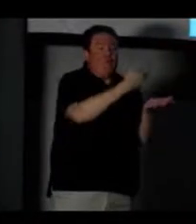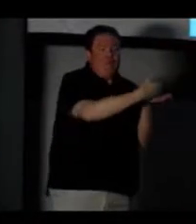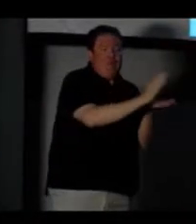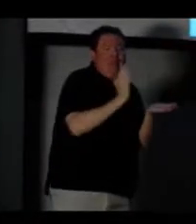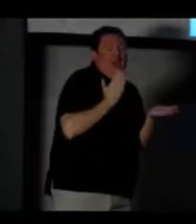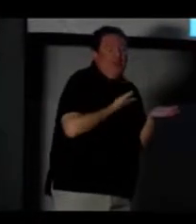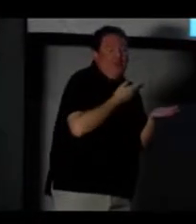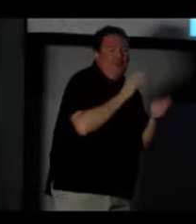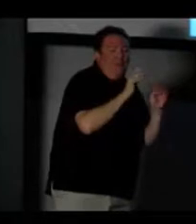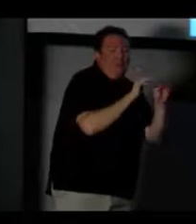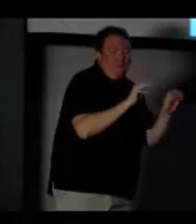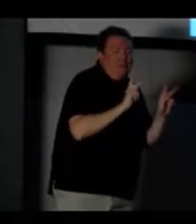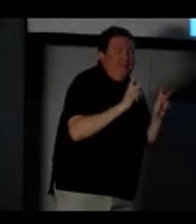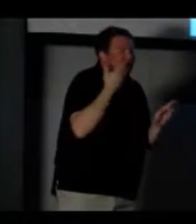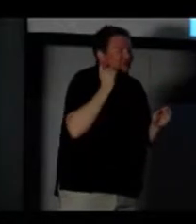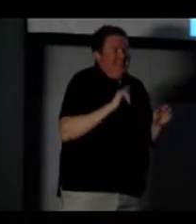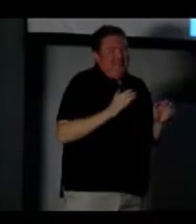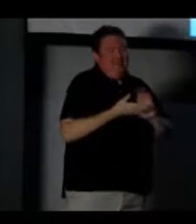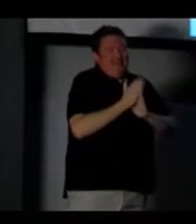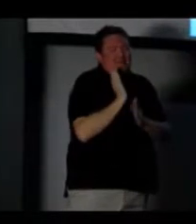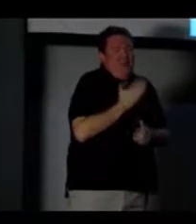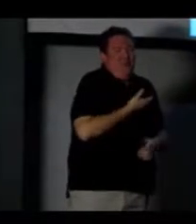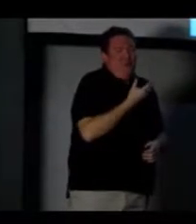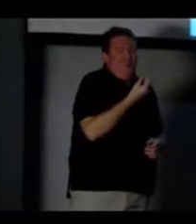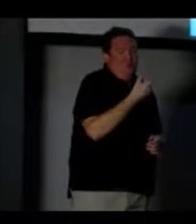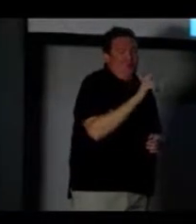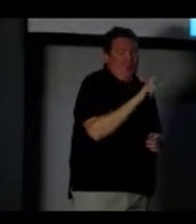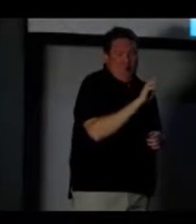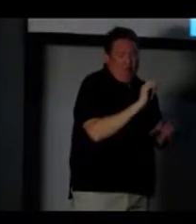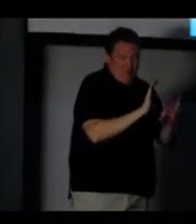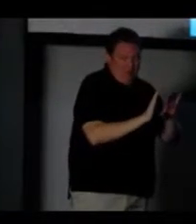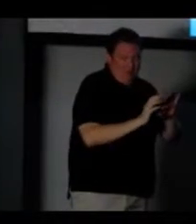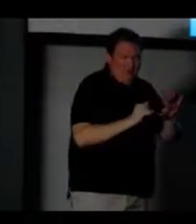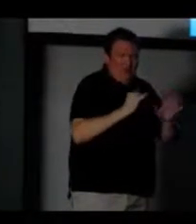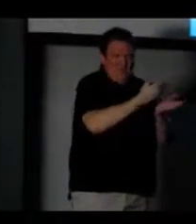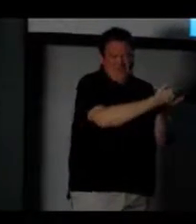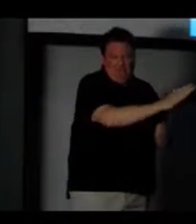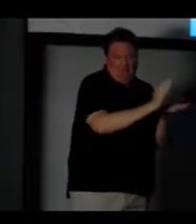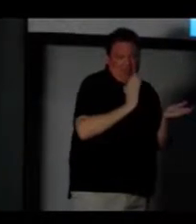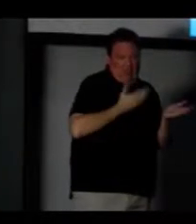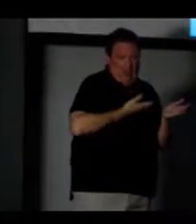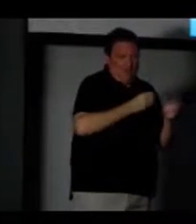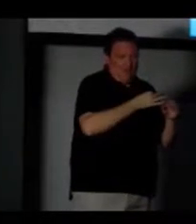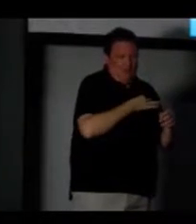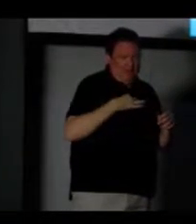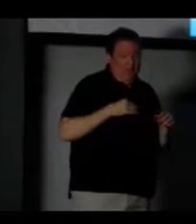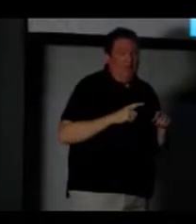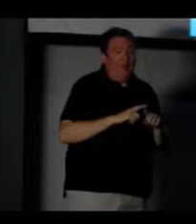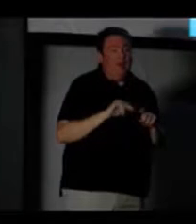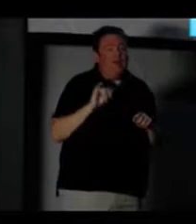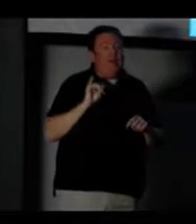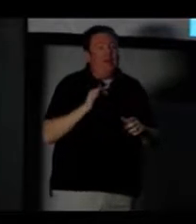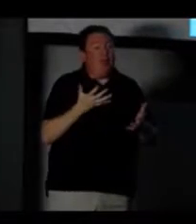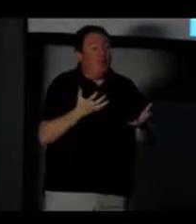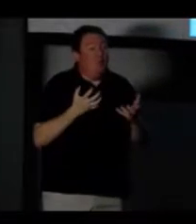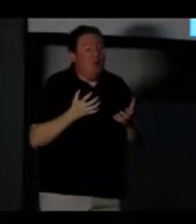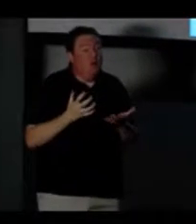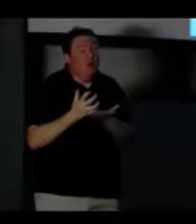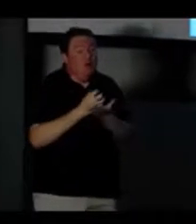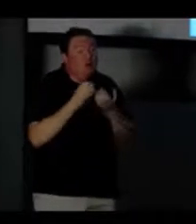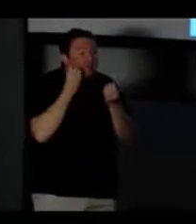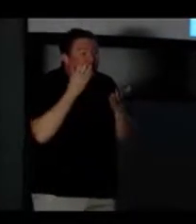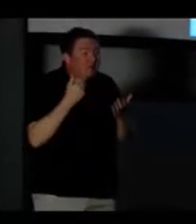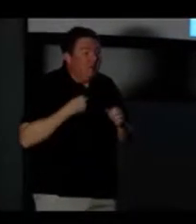because this has become like our Google. If I want collection information, I don't go through my portals, I go through this. It's quicker than